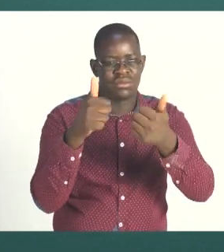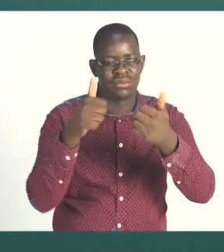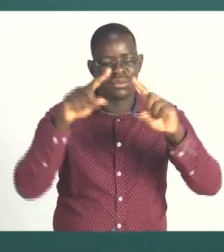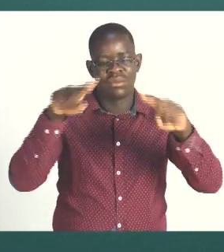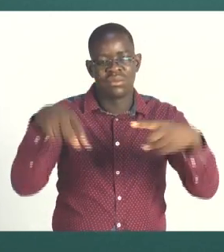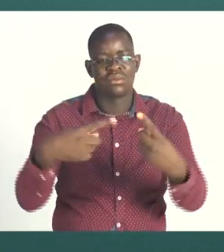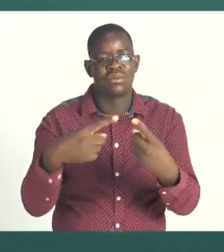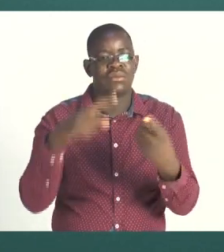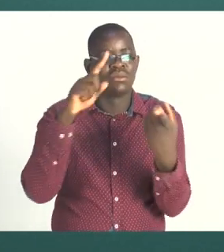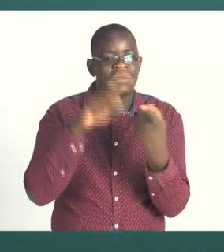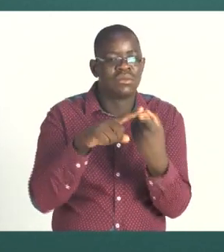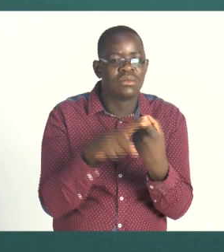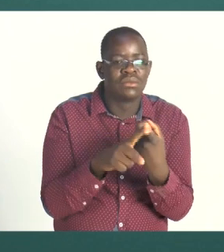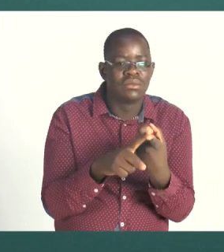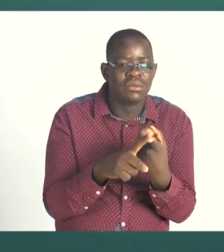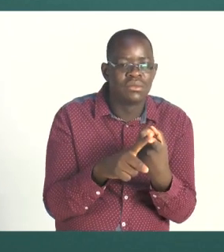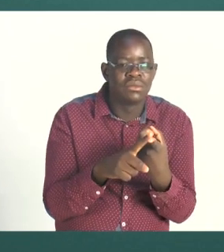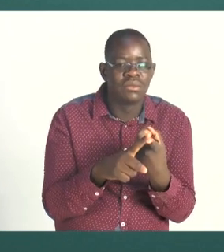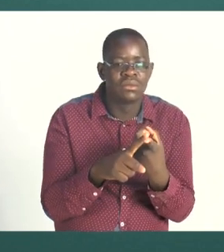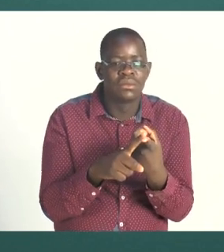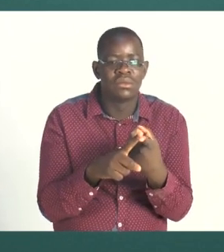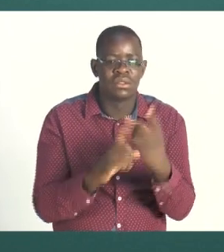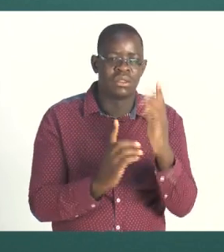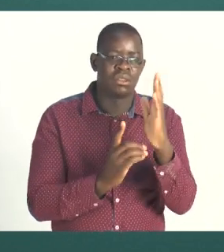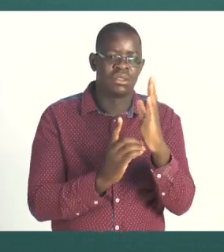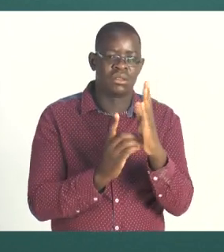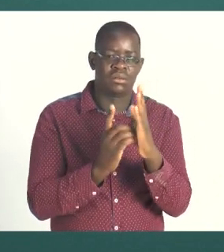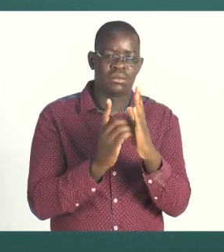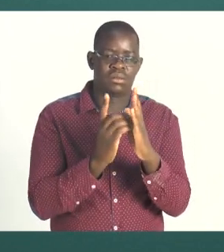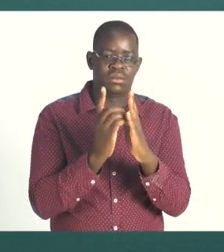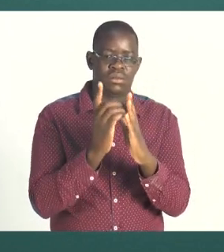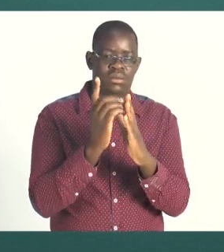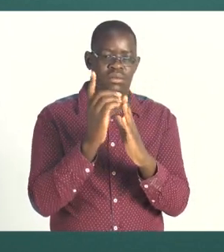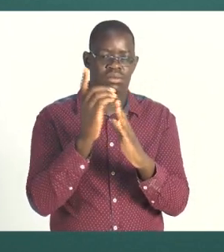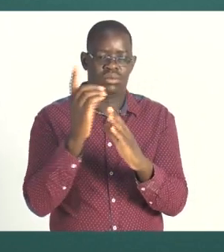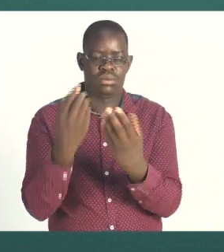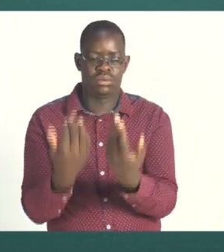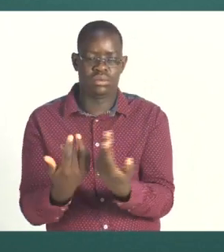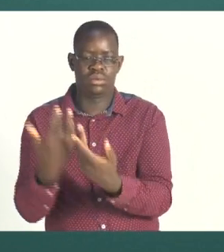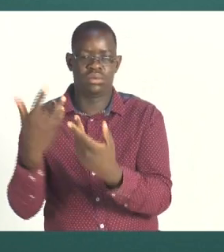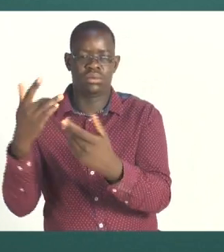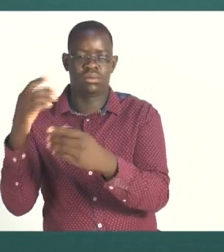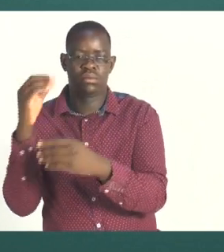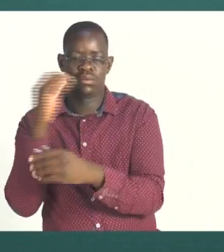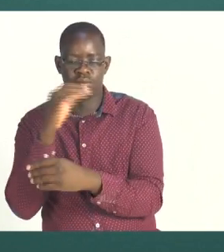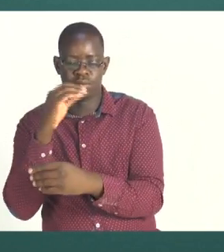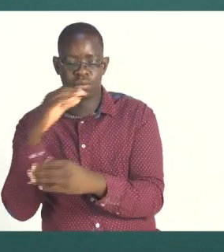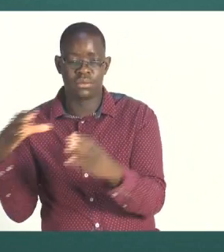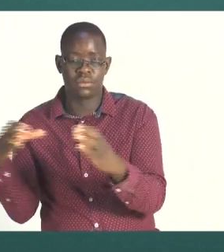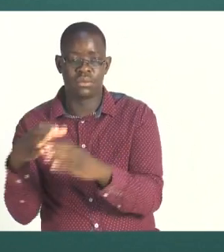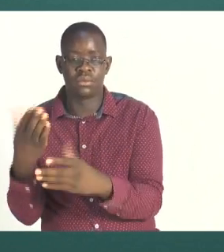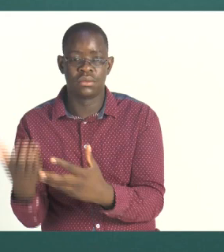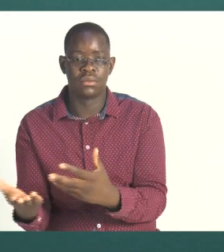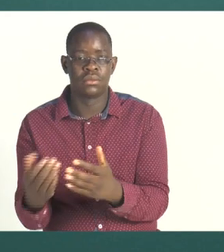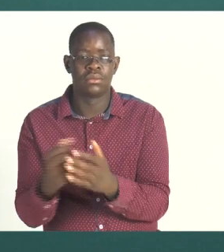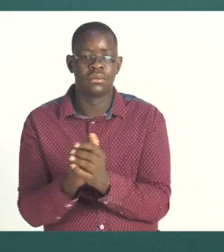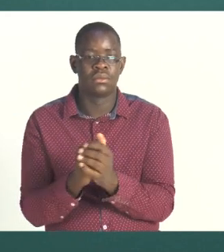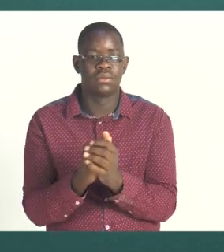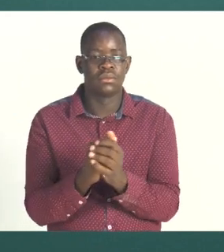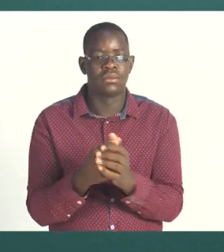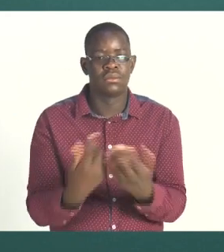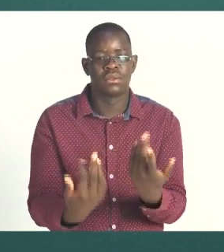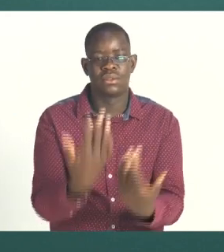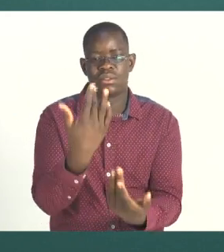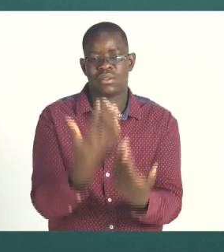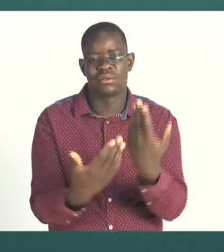advantages, namely that it can increase the productivity of the grass or pasture, allow grass to